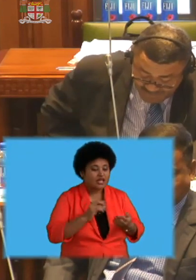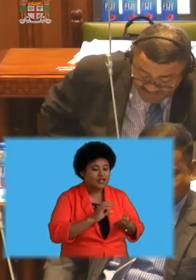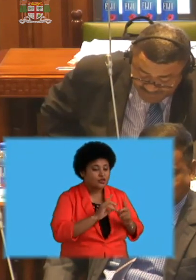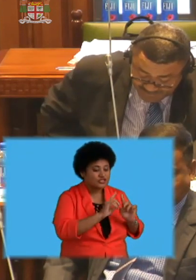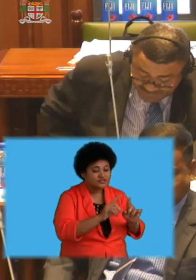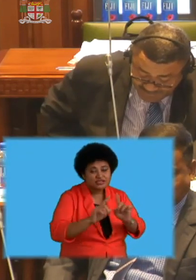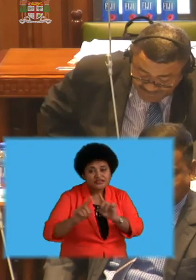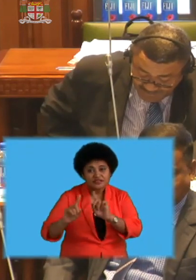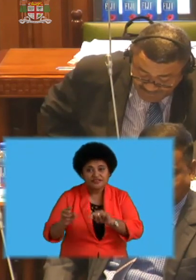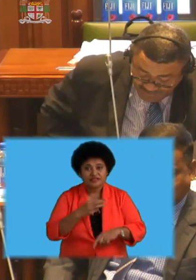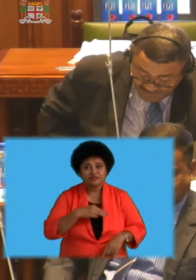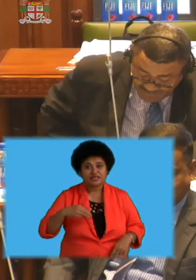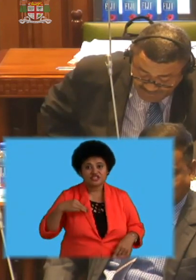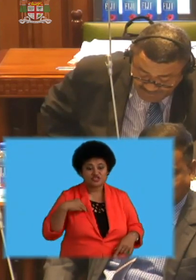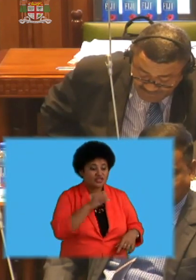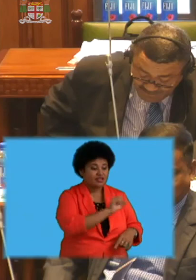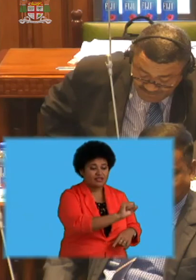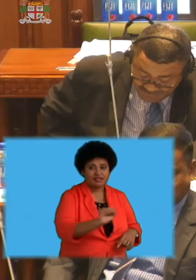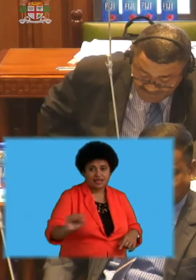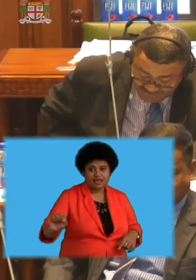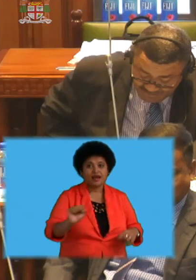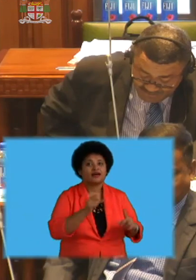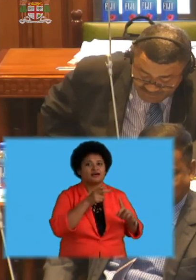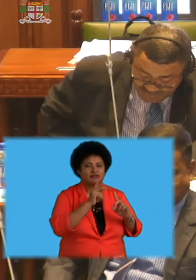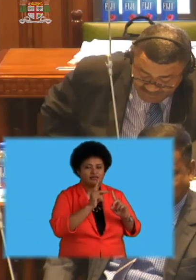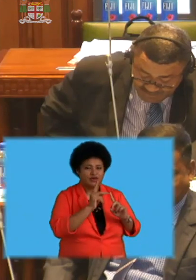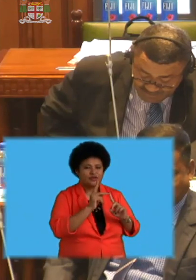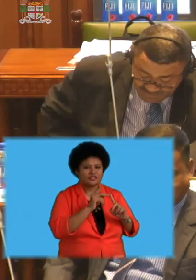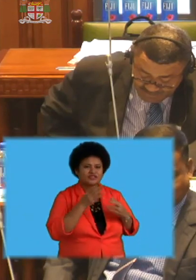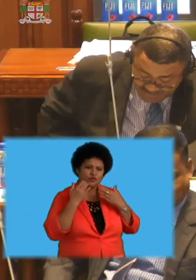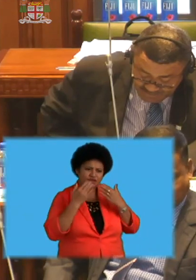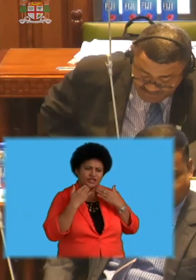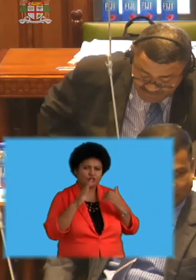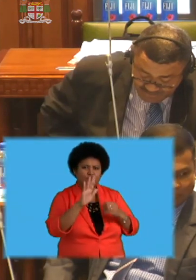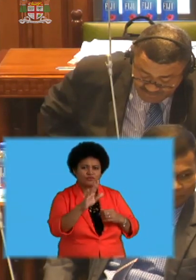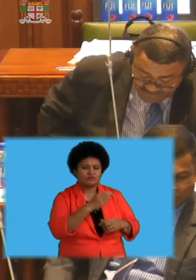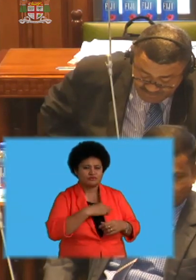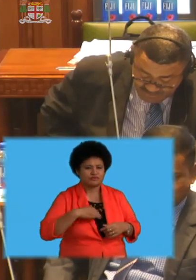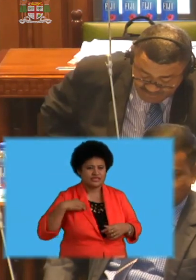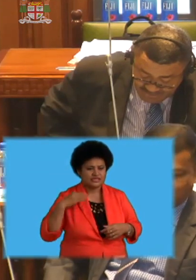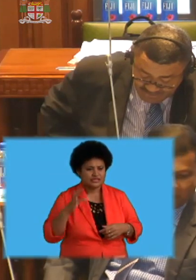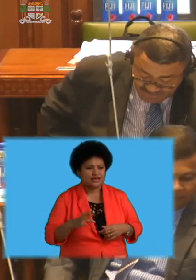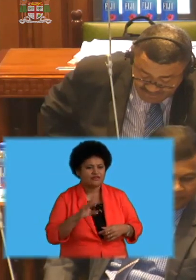lie, and I thank the Minister for this update. Thank you, Honorable Deputy Speaker.